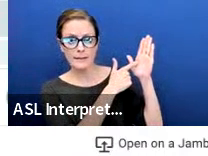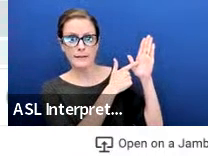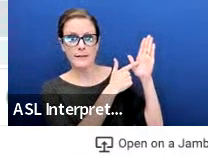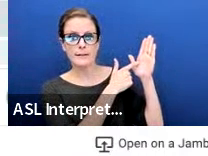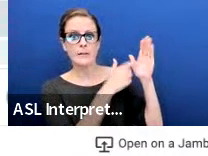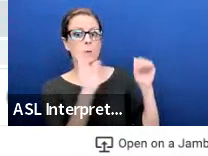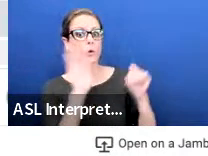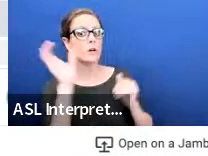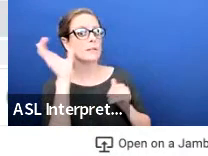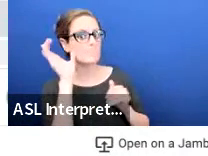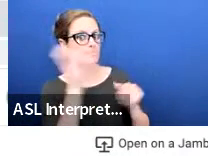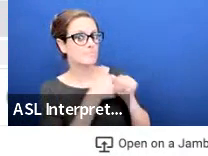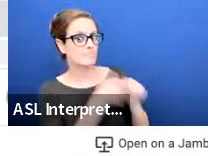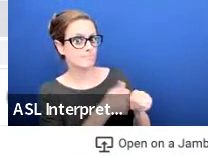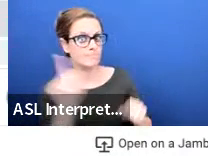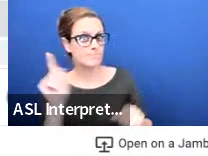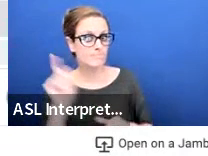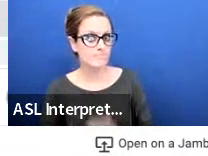to.